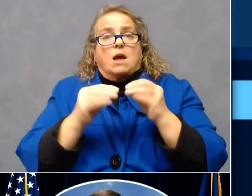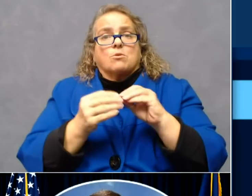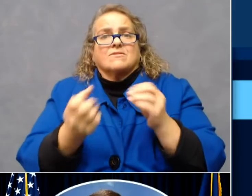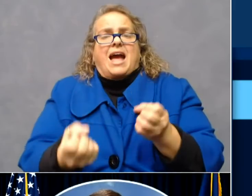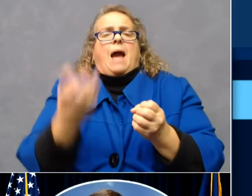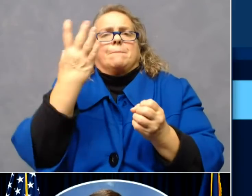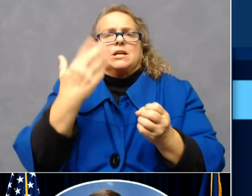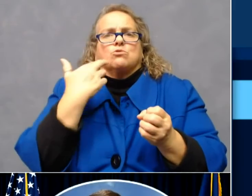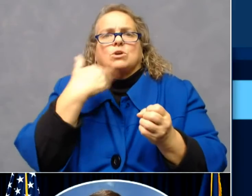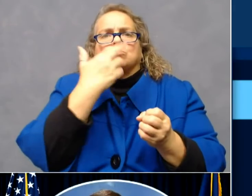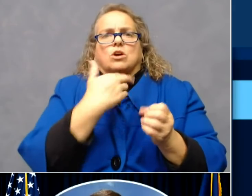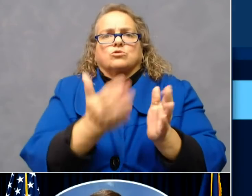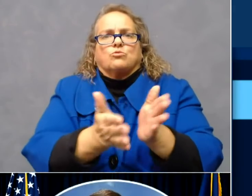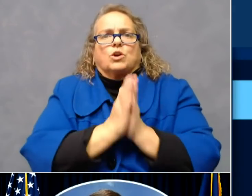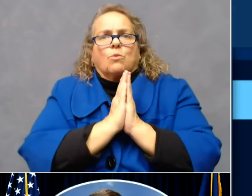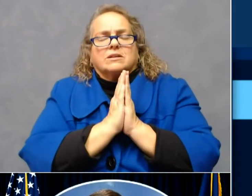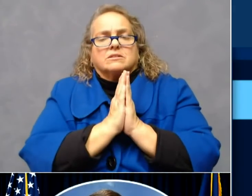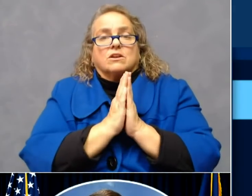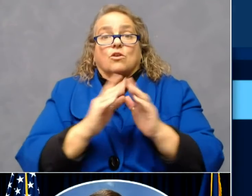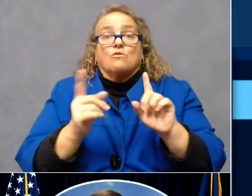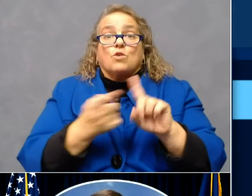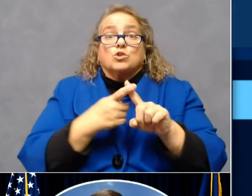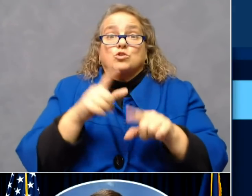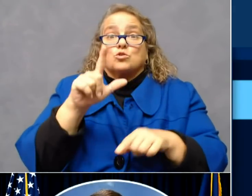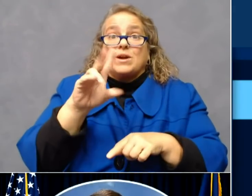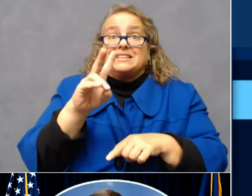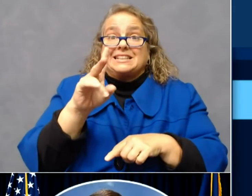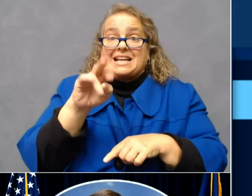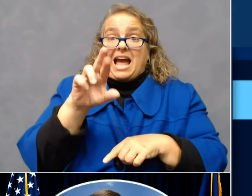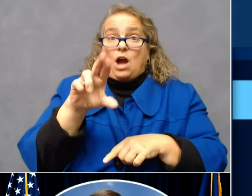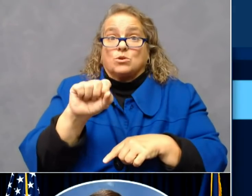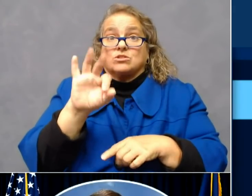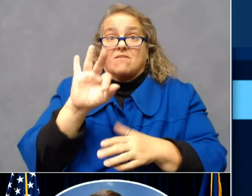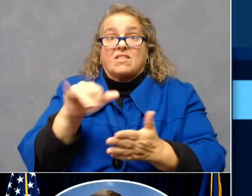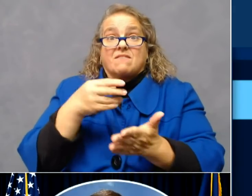first 26 or so hours of the fund,